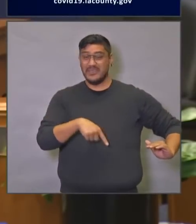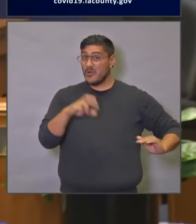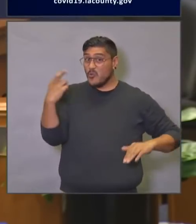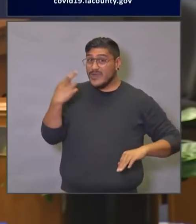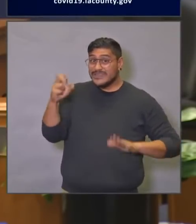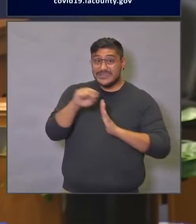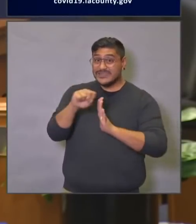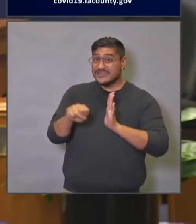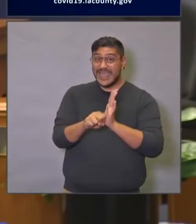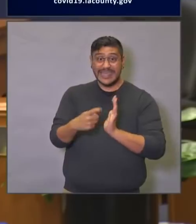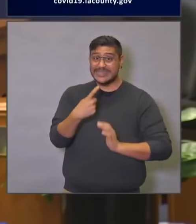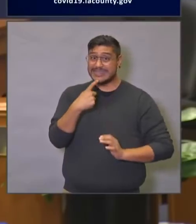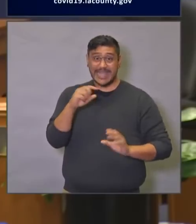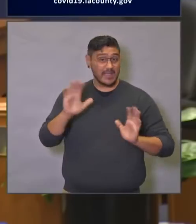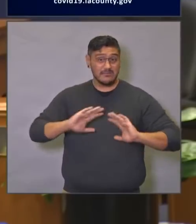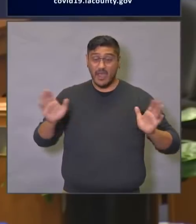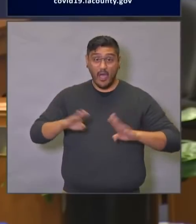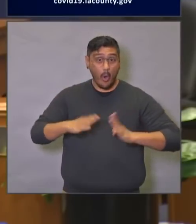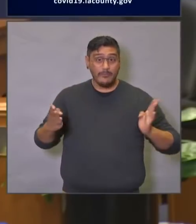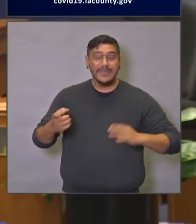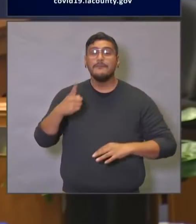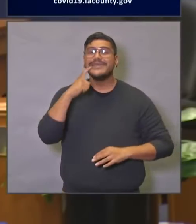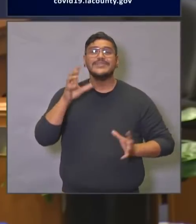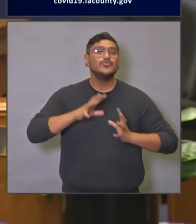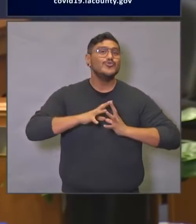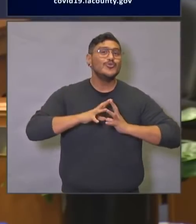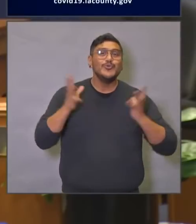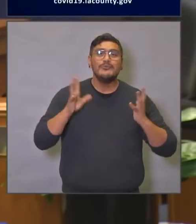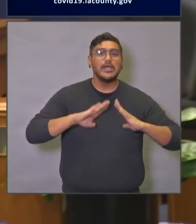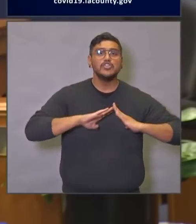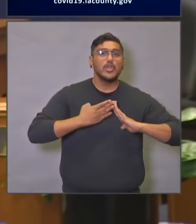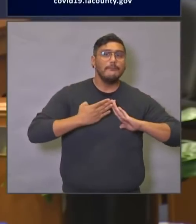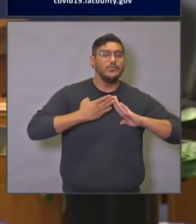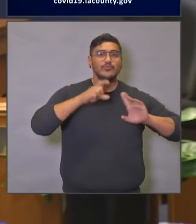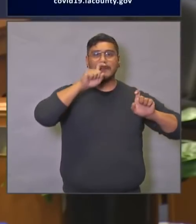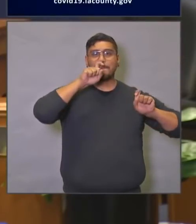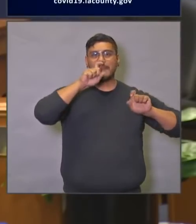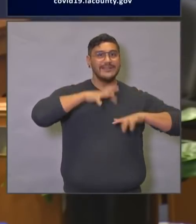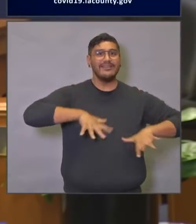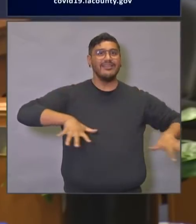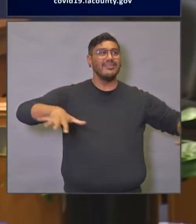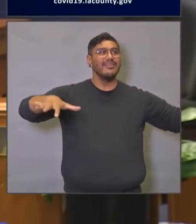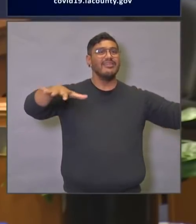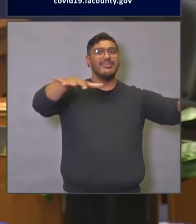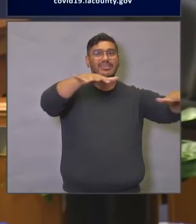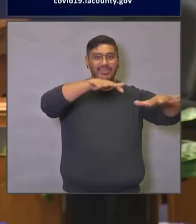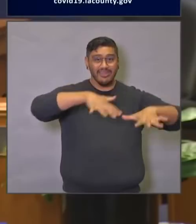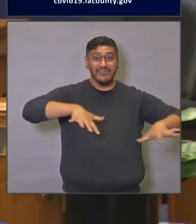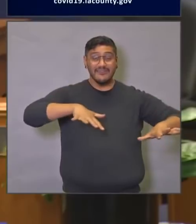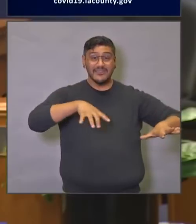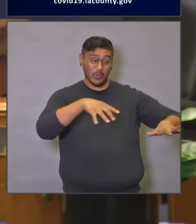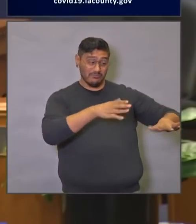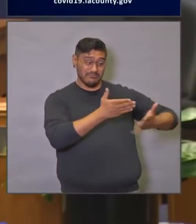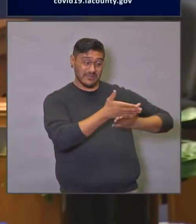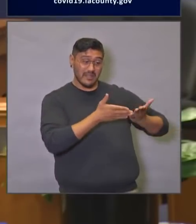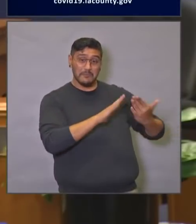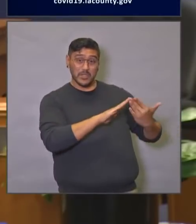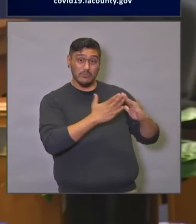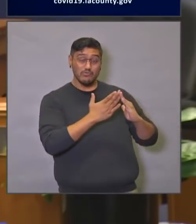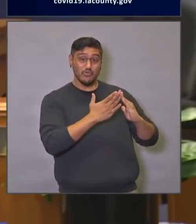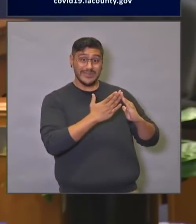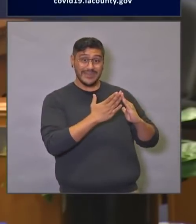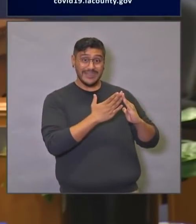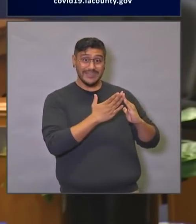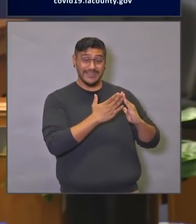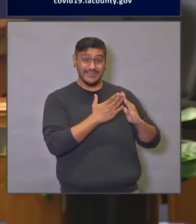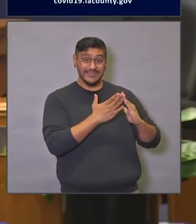now is because we have too much community transmission. So in those communities that have too much community transmission, it